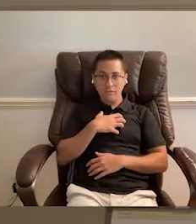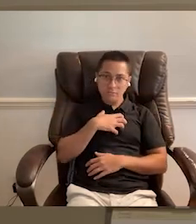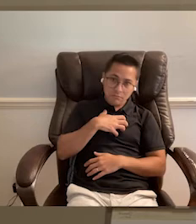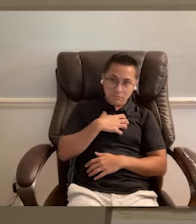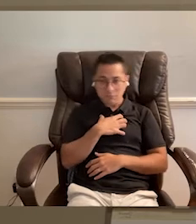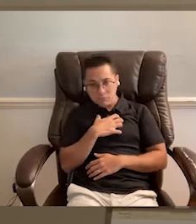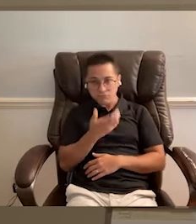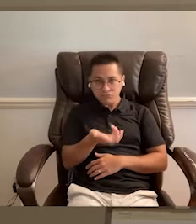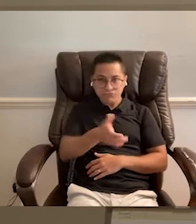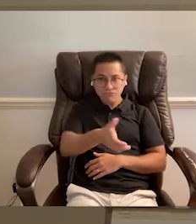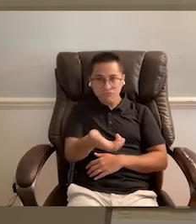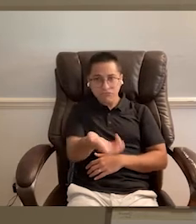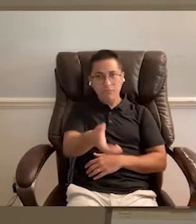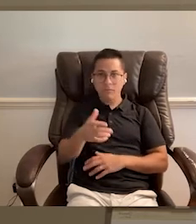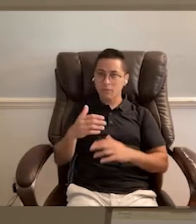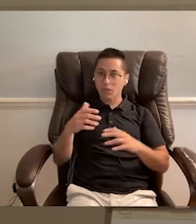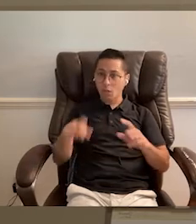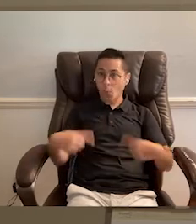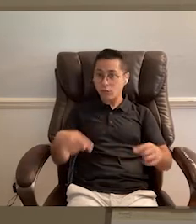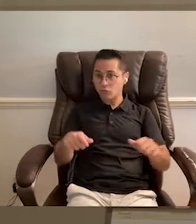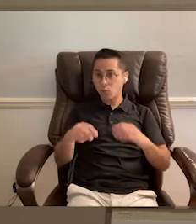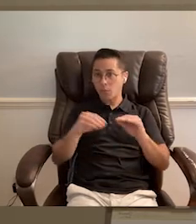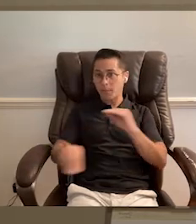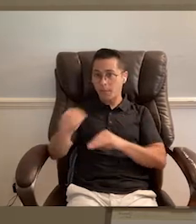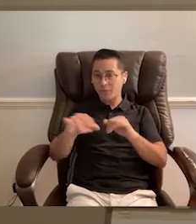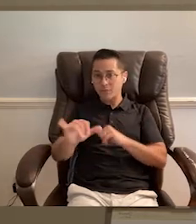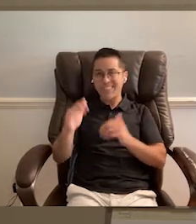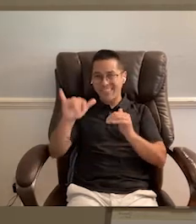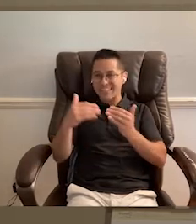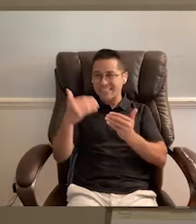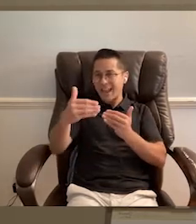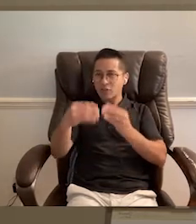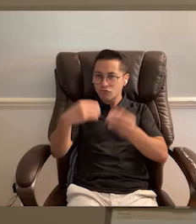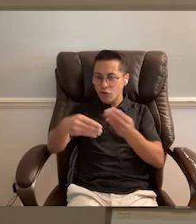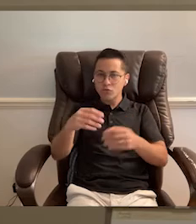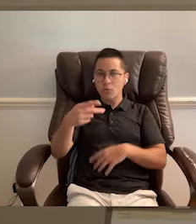after amputation, you can use this also to drive your wheelchair quite easily.